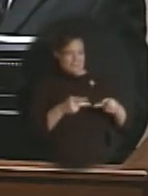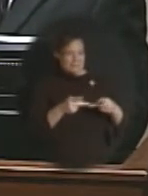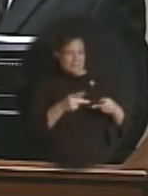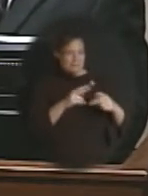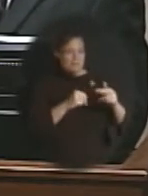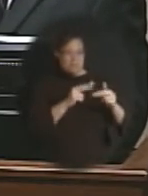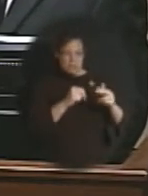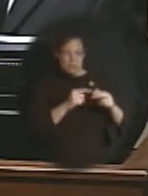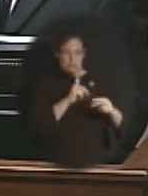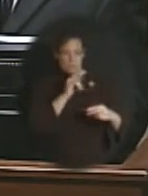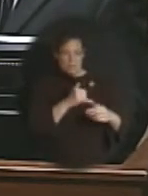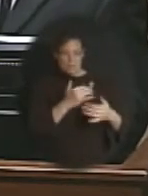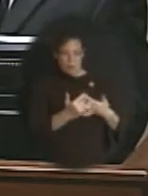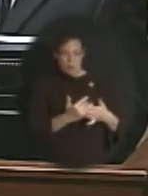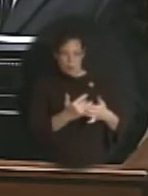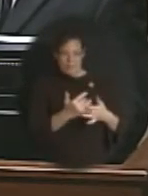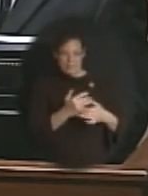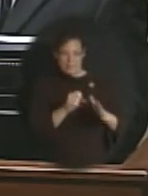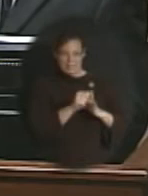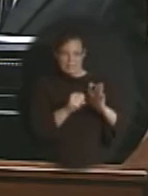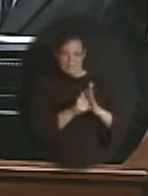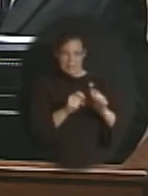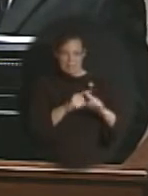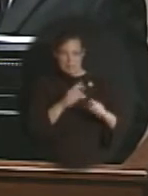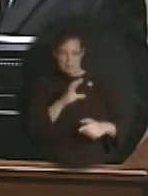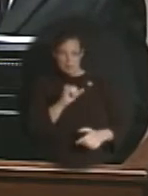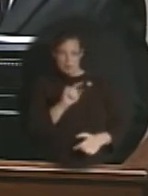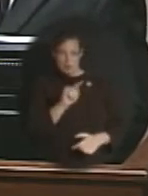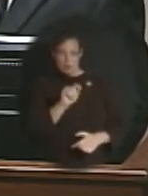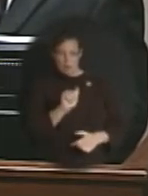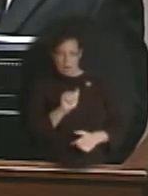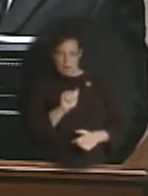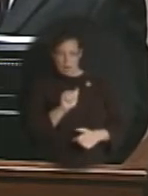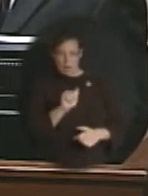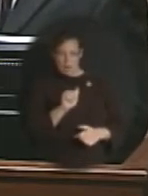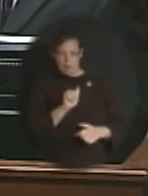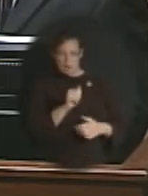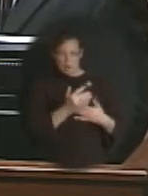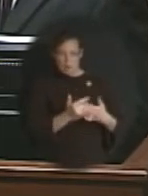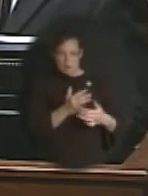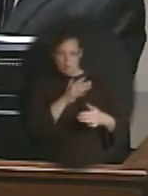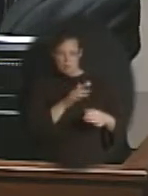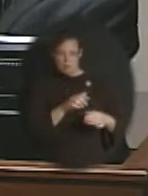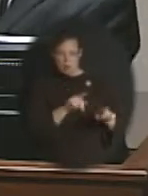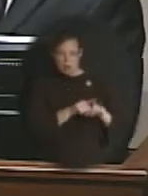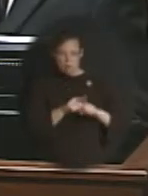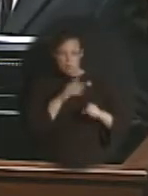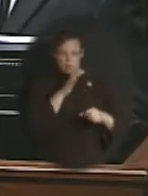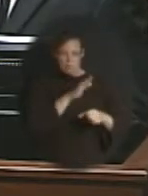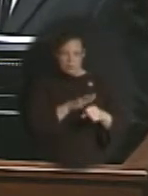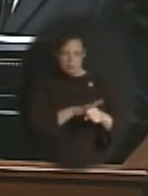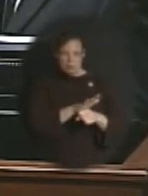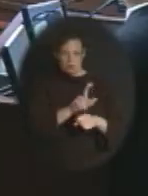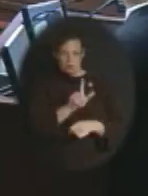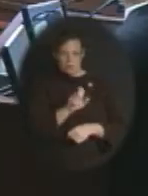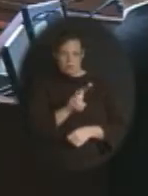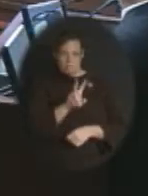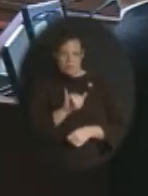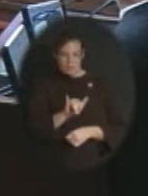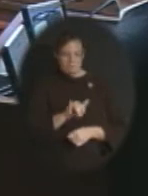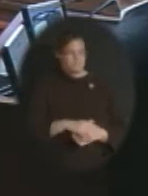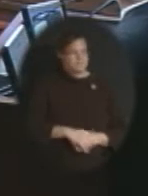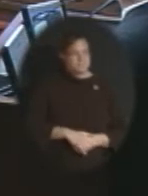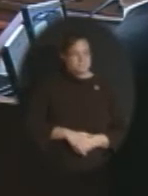portion is really a weighting in the state formula, but the CODA and ancillary weighting would also be a local levy. Right.